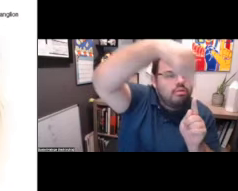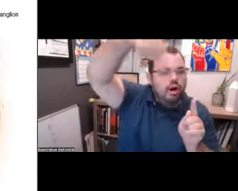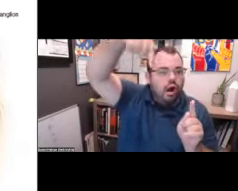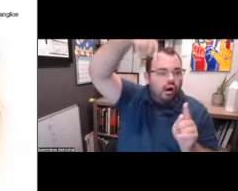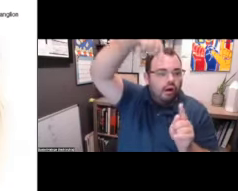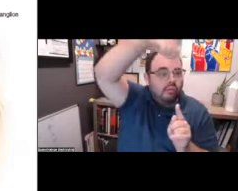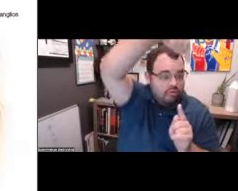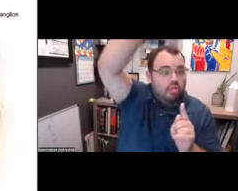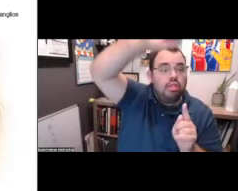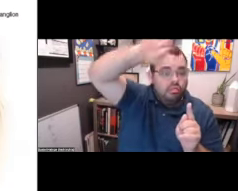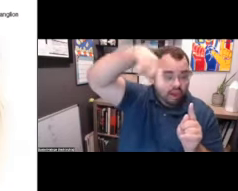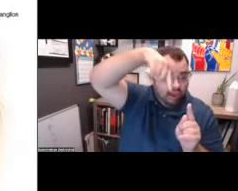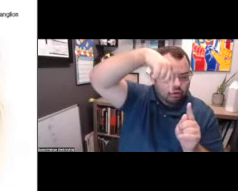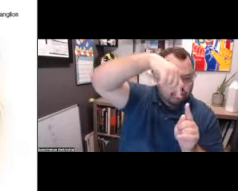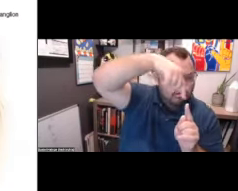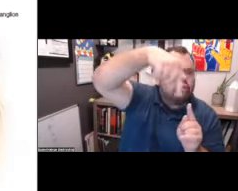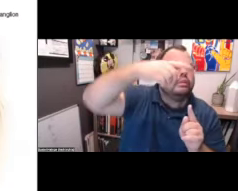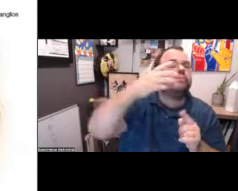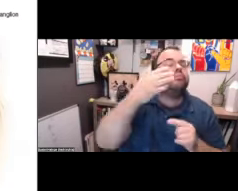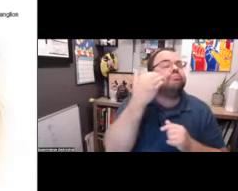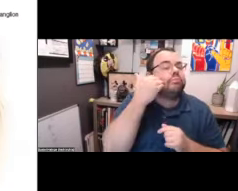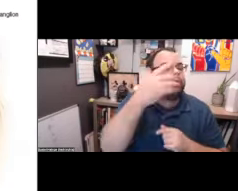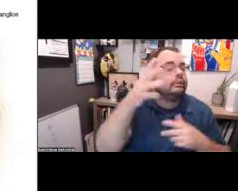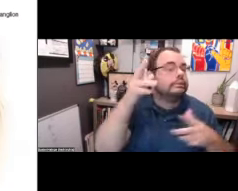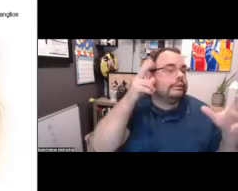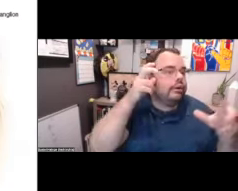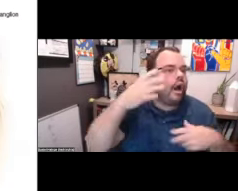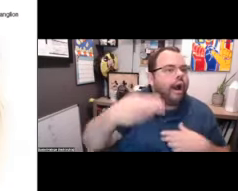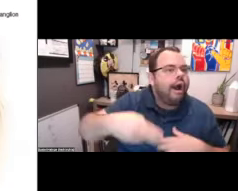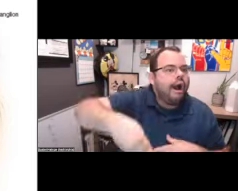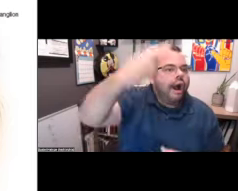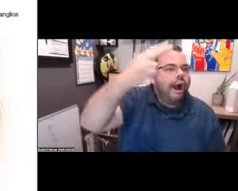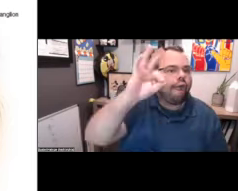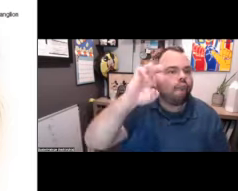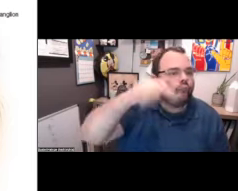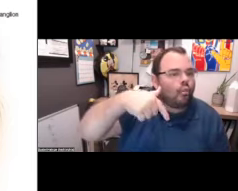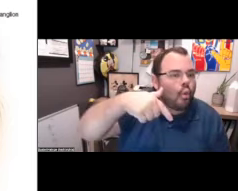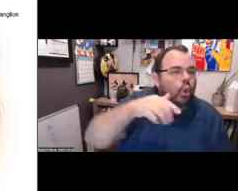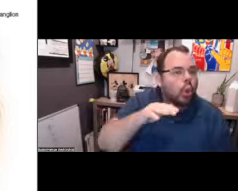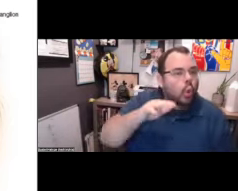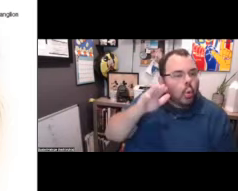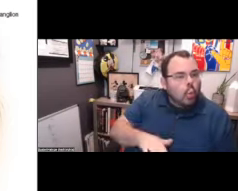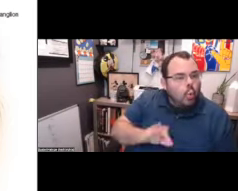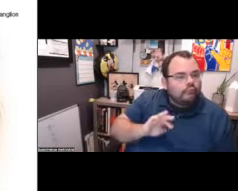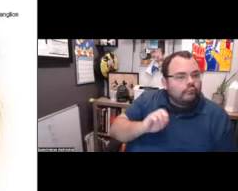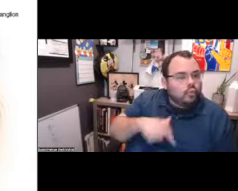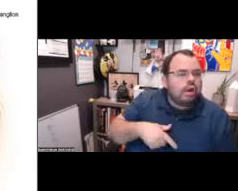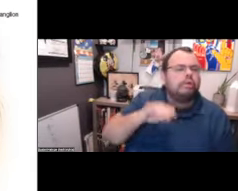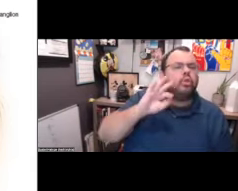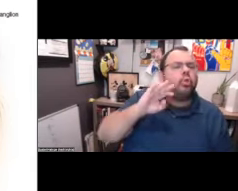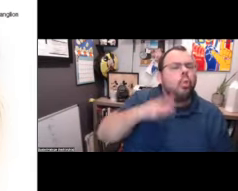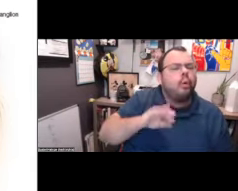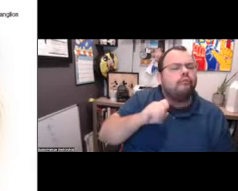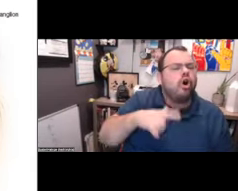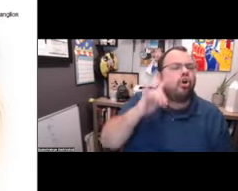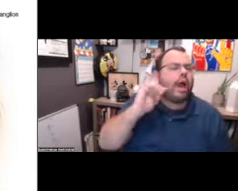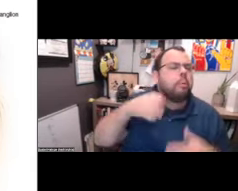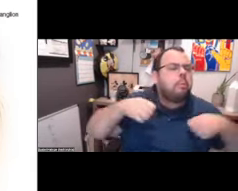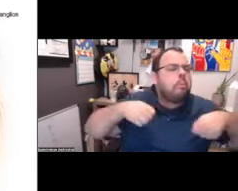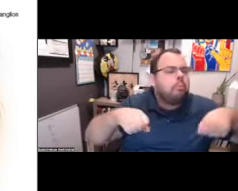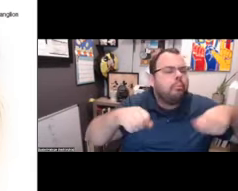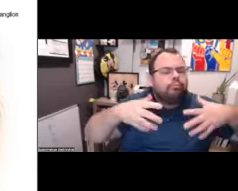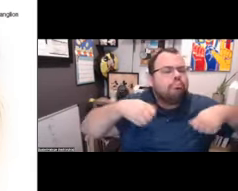It's this spiraling section. You know, people hear high frequencies or low